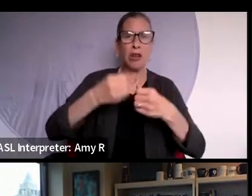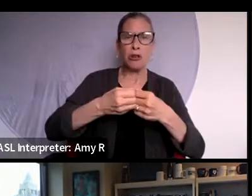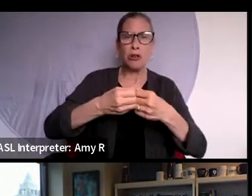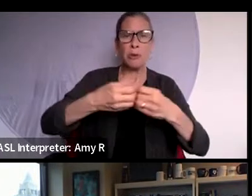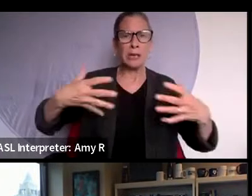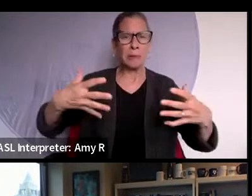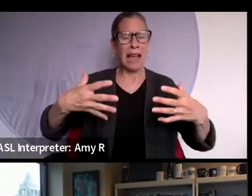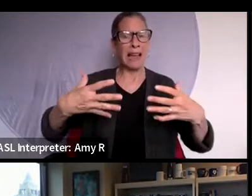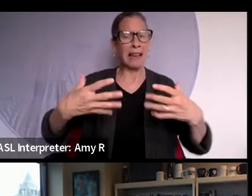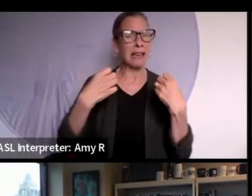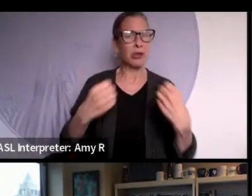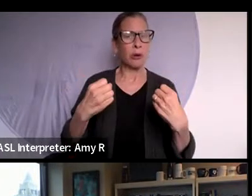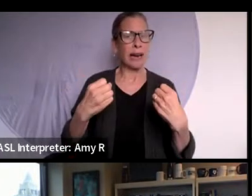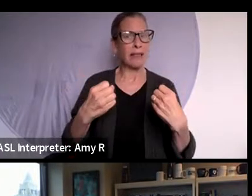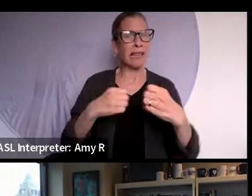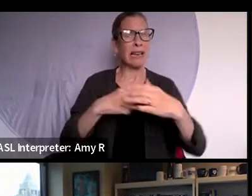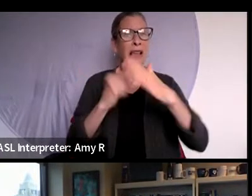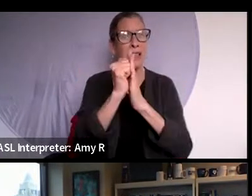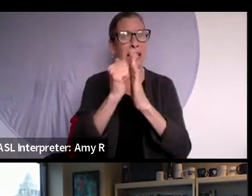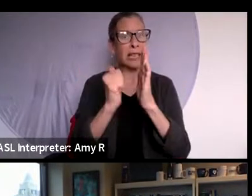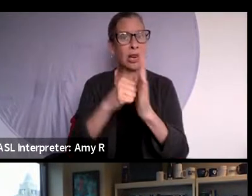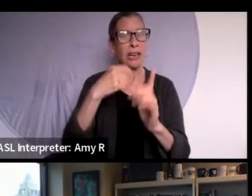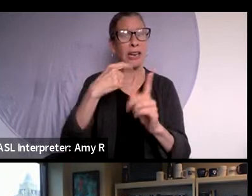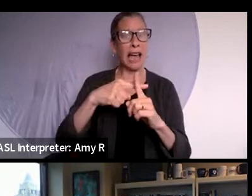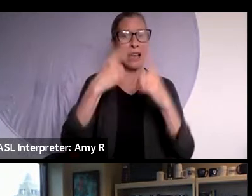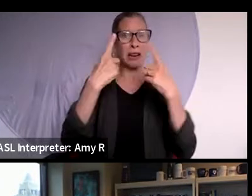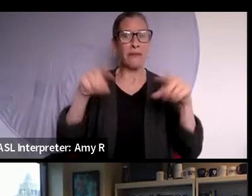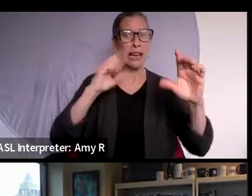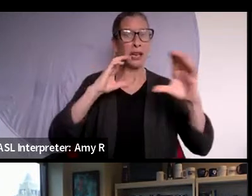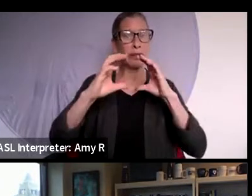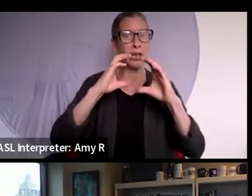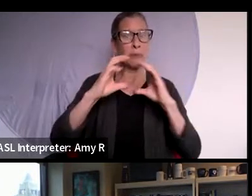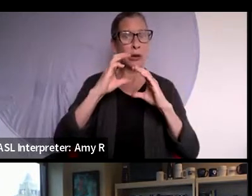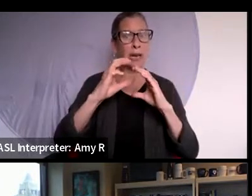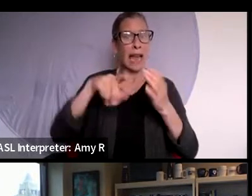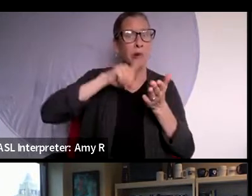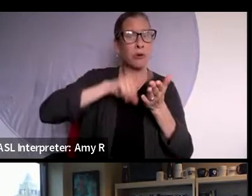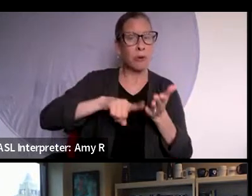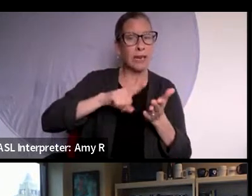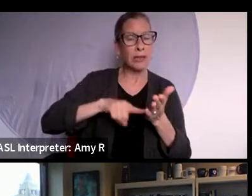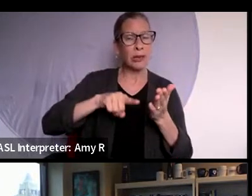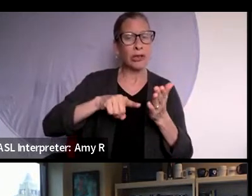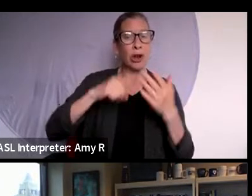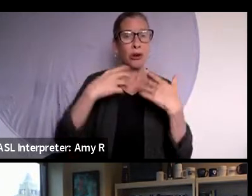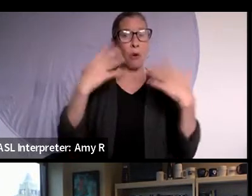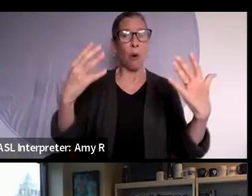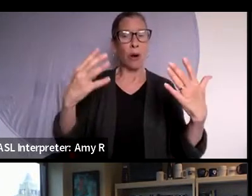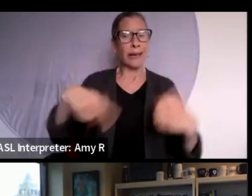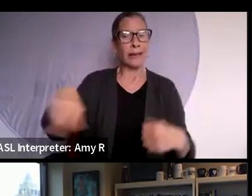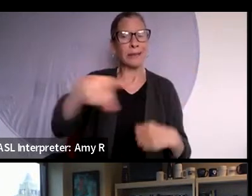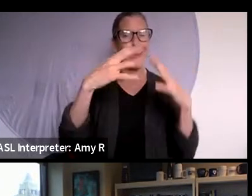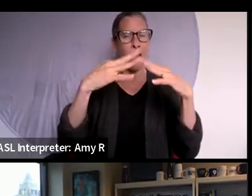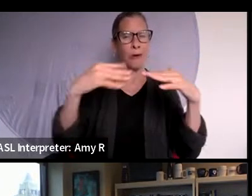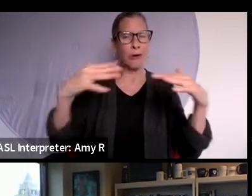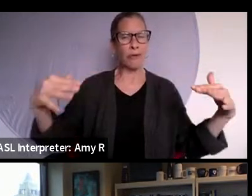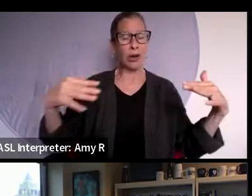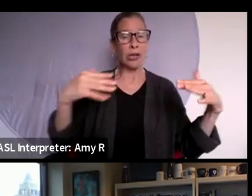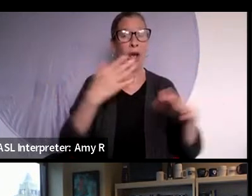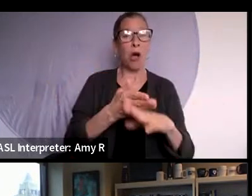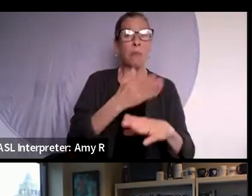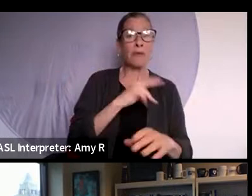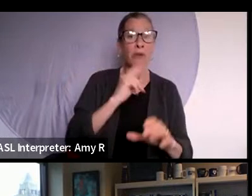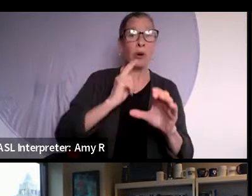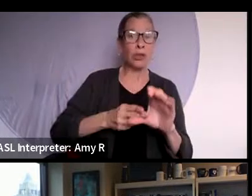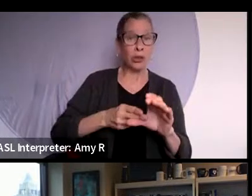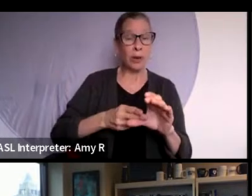Urban's research agenda and to effectively communicate findings to diverse audiences. Before joining Urban,